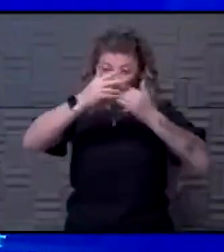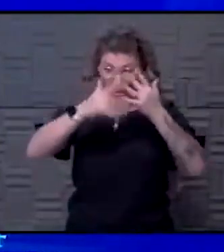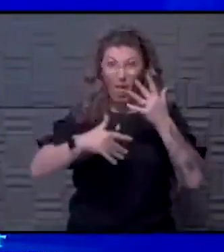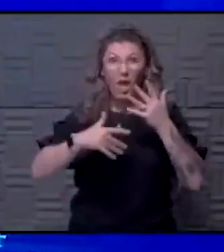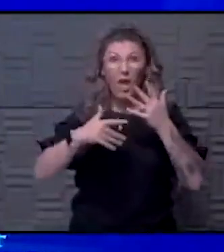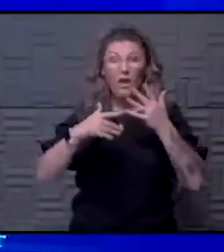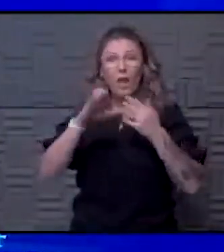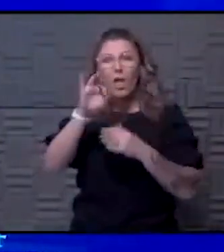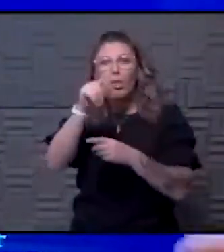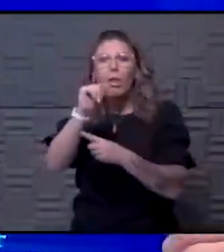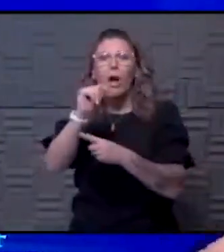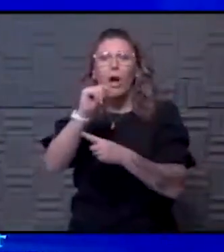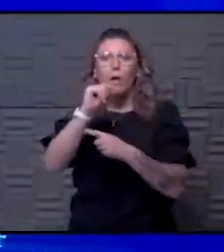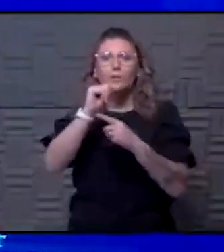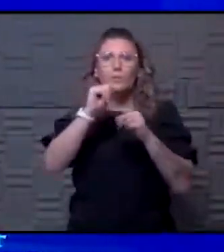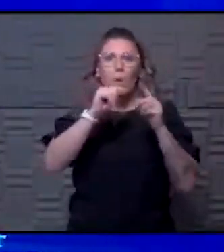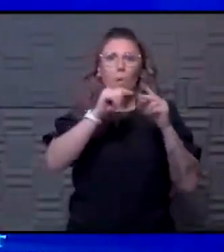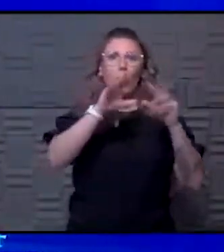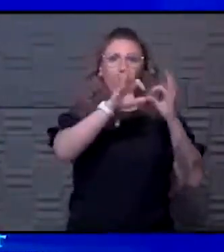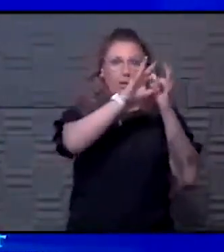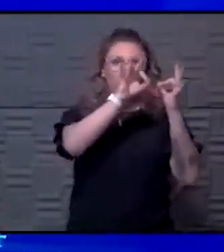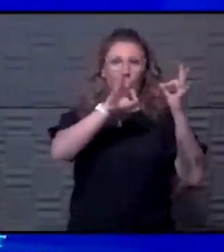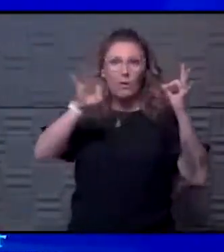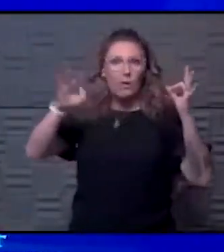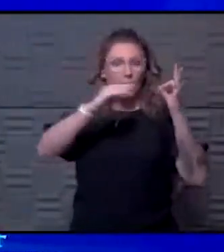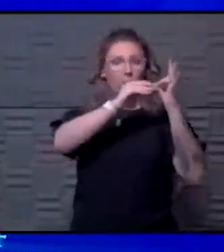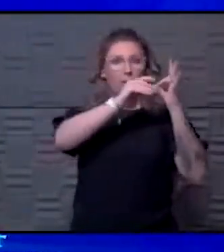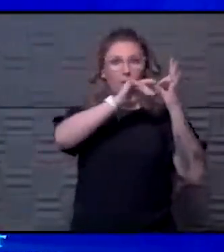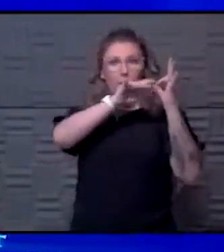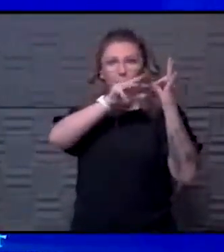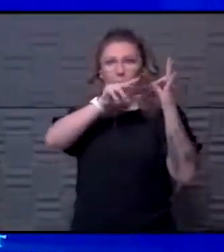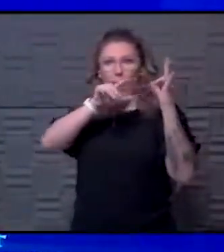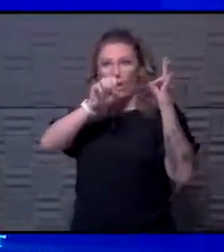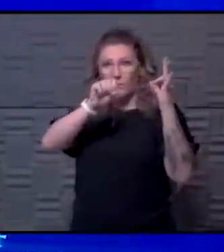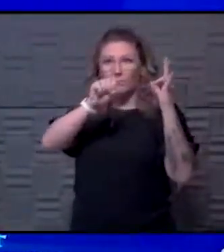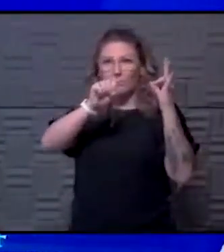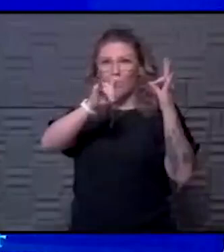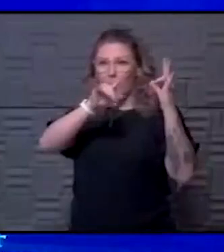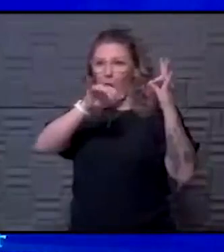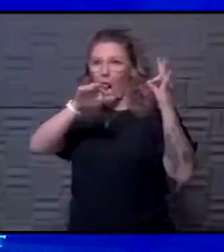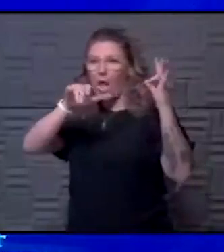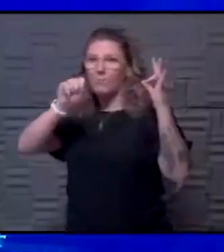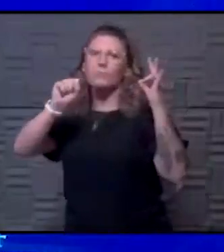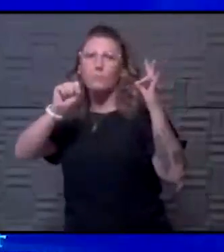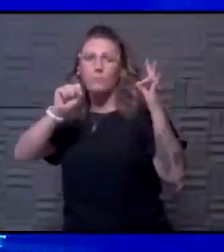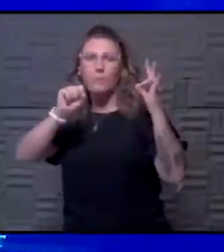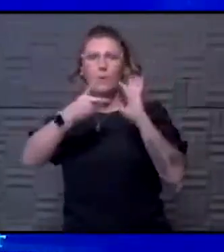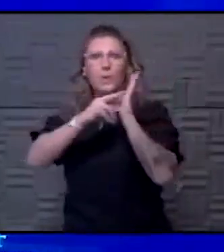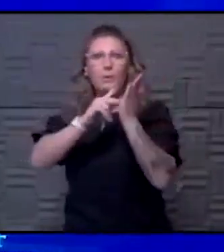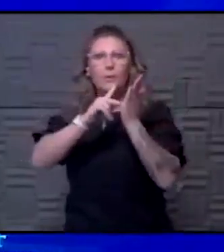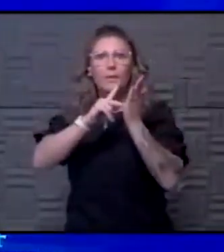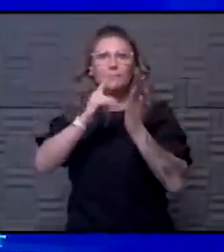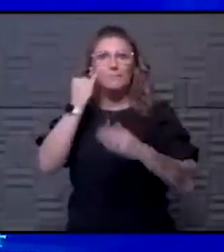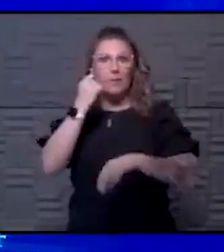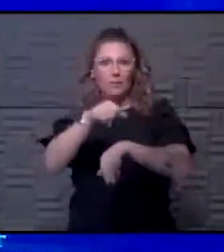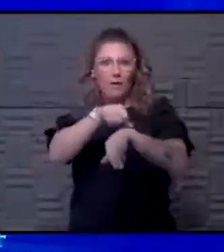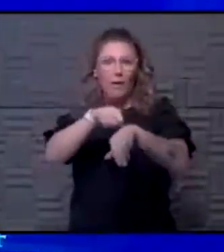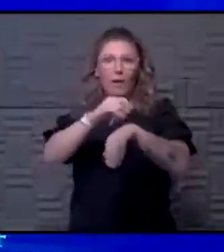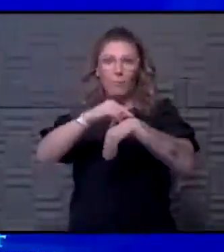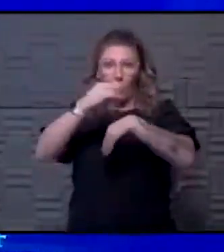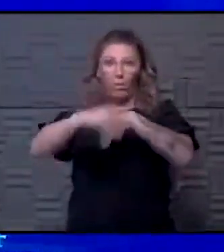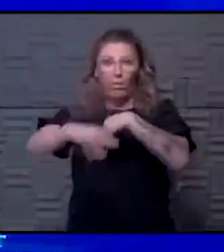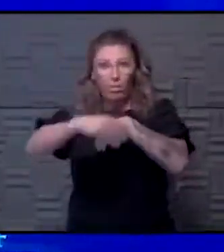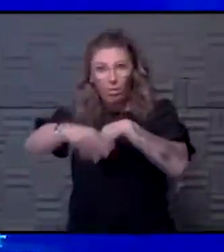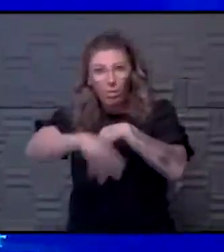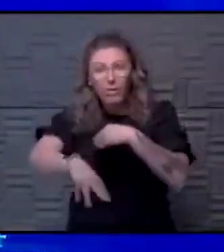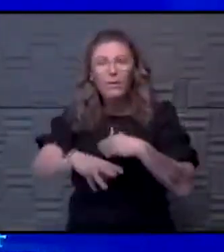globbing together too fast, and when they do that, your platelet count drops, and when it drops, it means that you can bleed more easily. So the therapy is to give